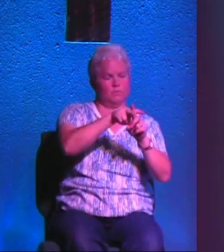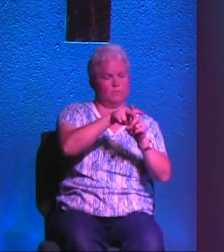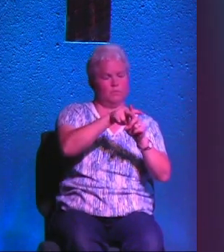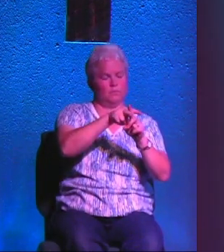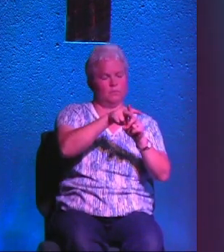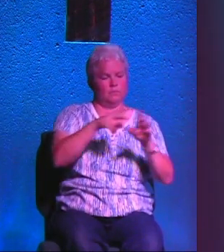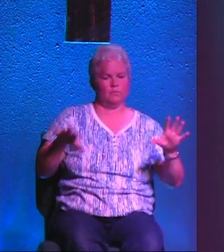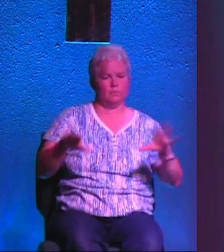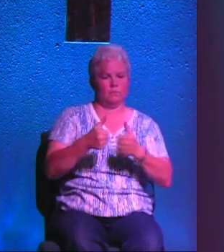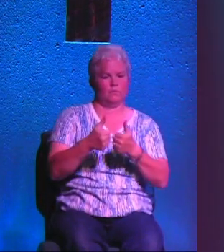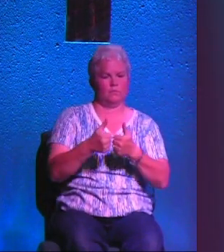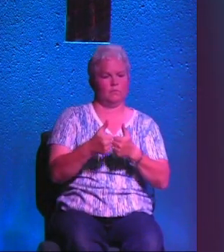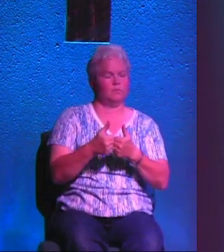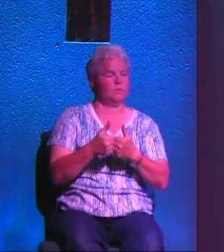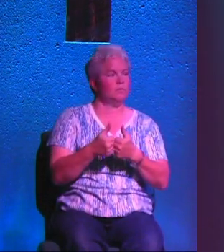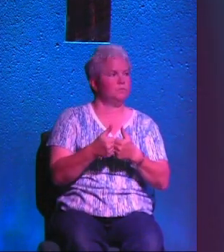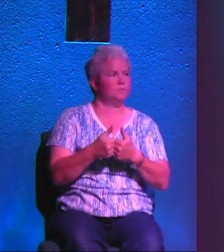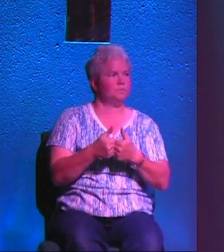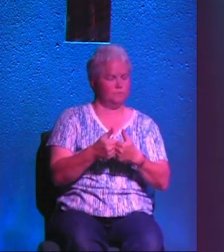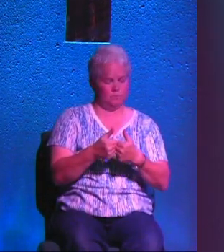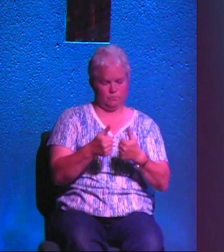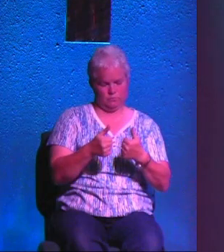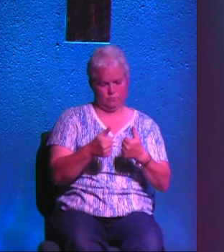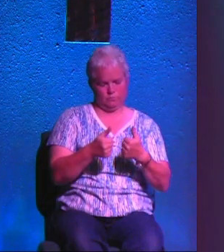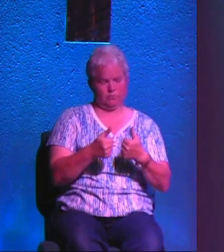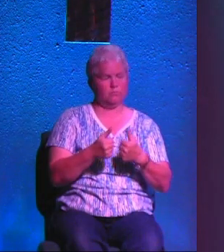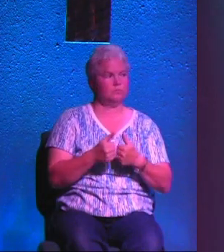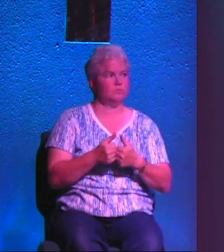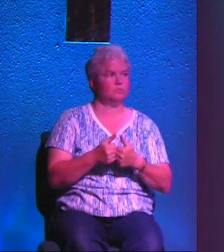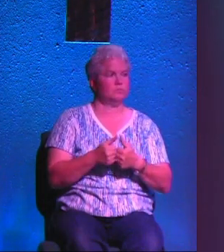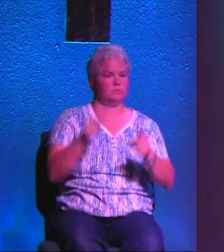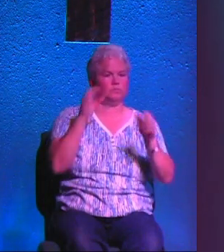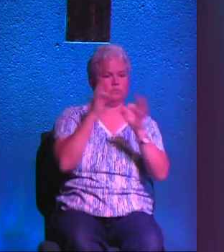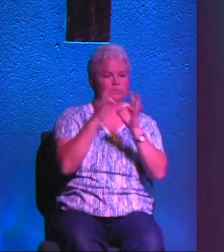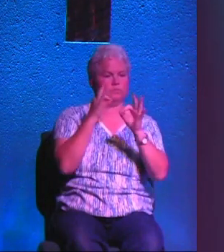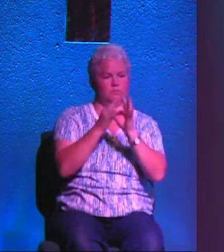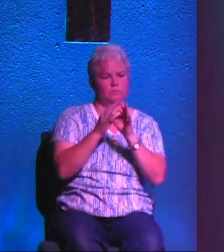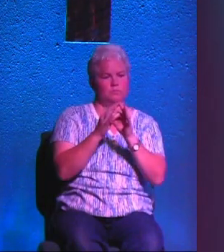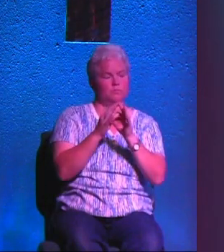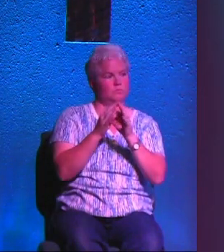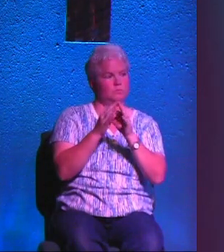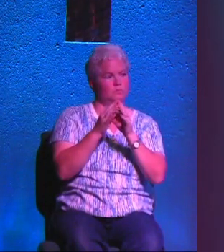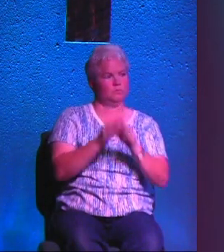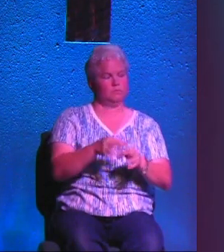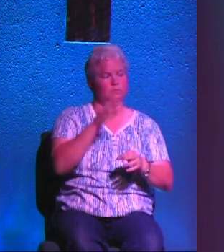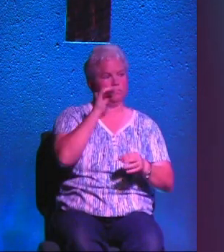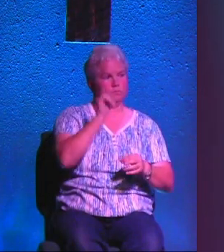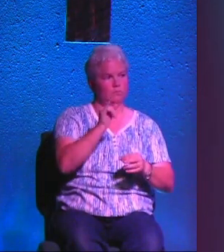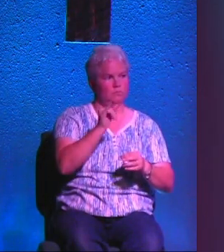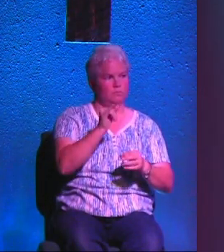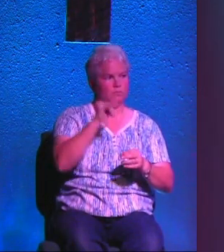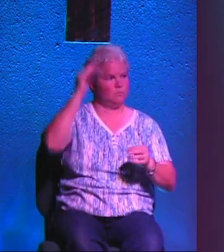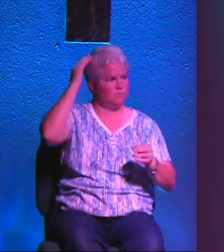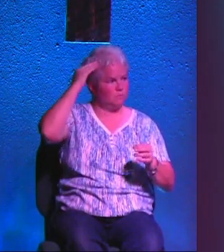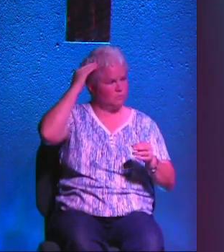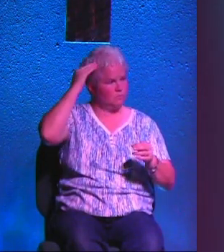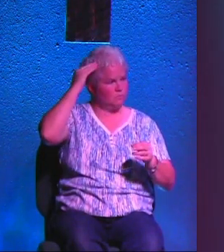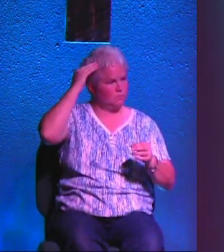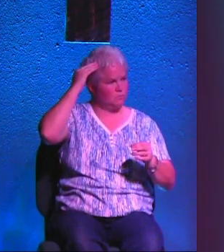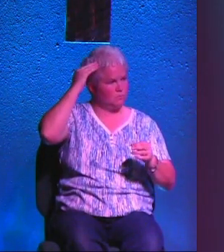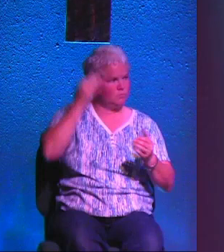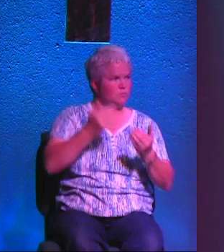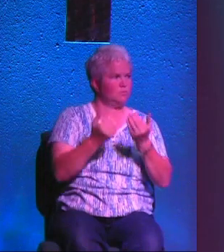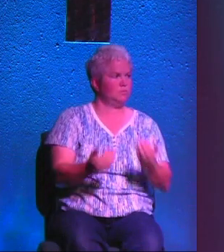And it's also challenging to me because within my own faith, I now have a greater